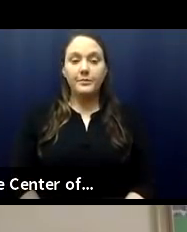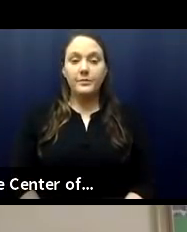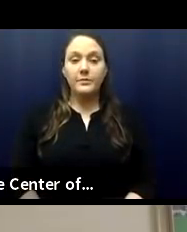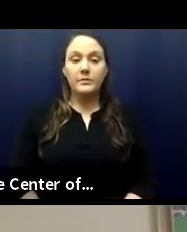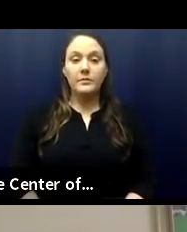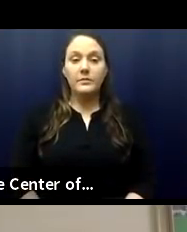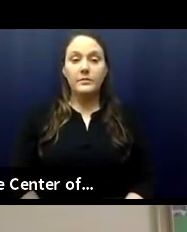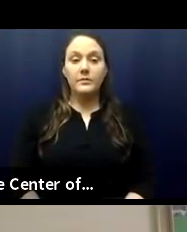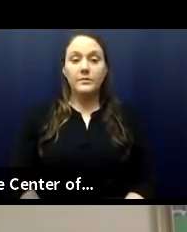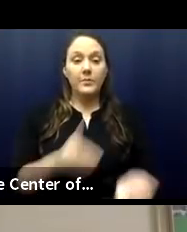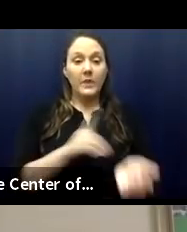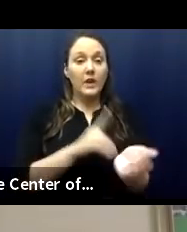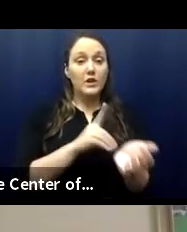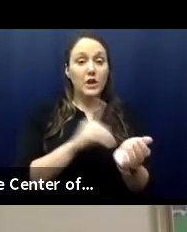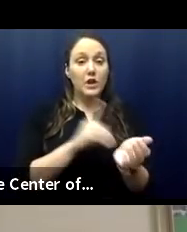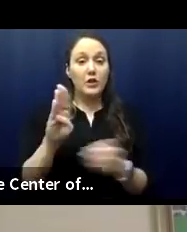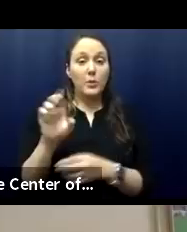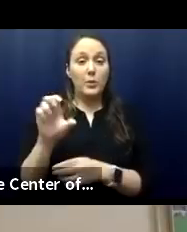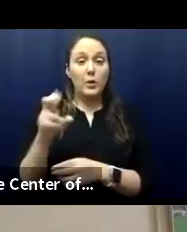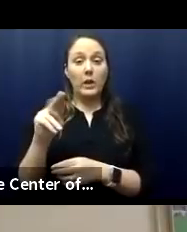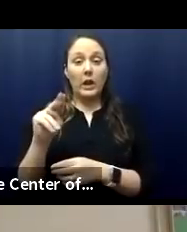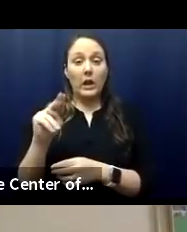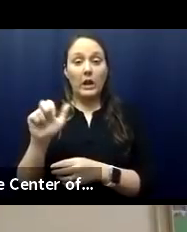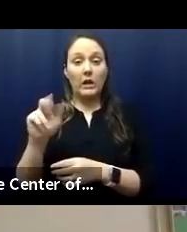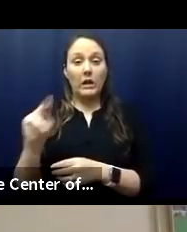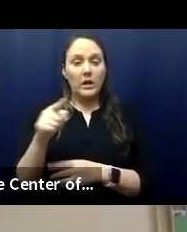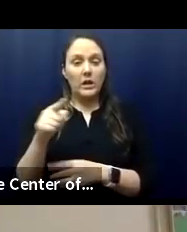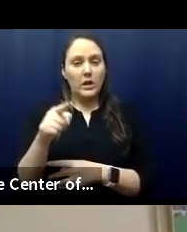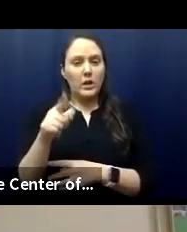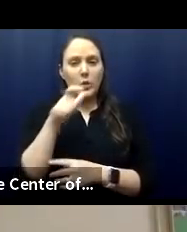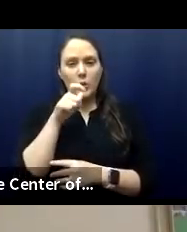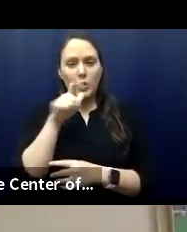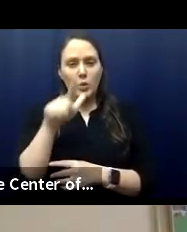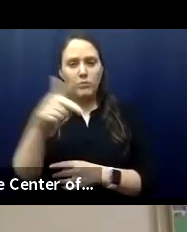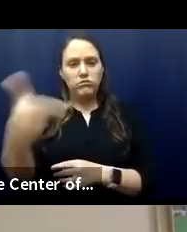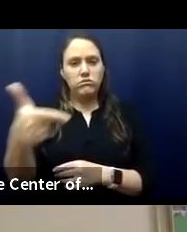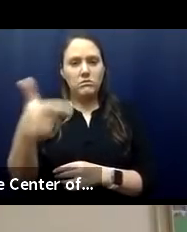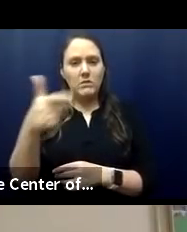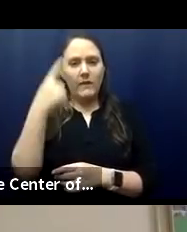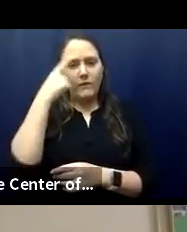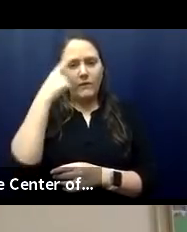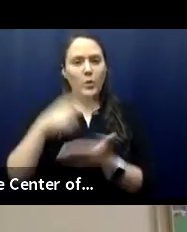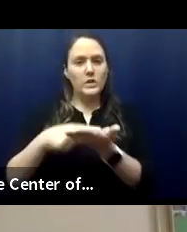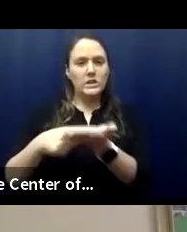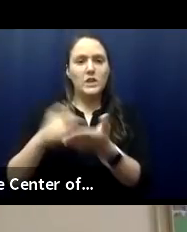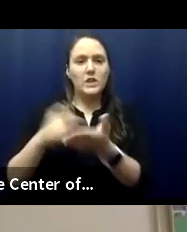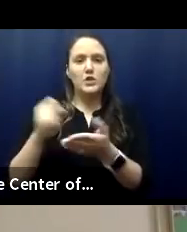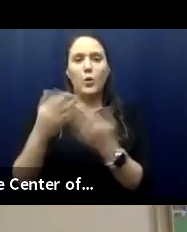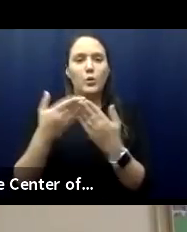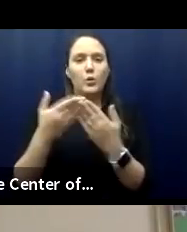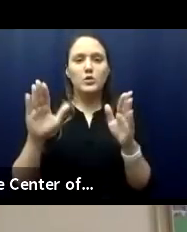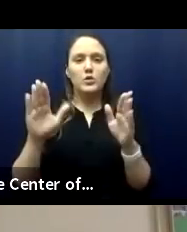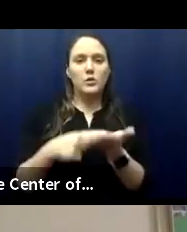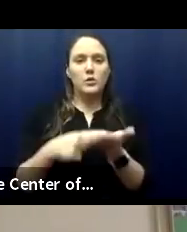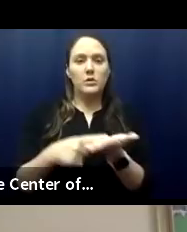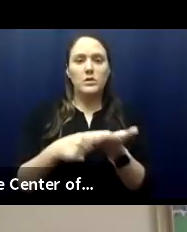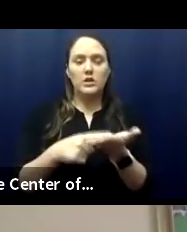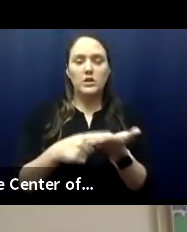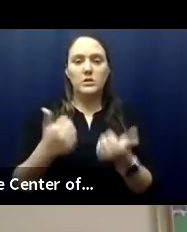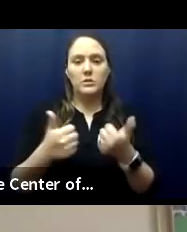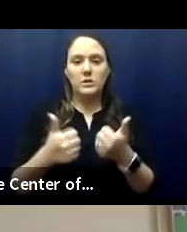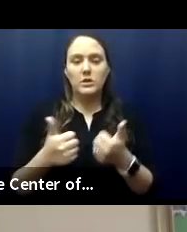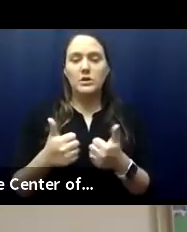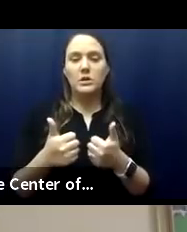Dr. Buchanan, are you the one I go to for the discussion, or do we have a general discussion on this? You